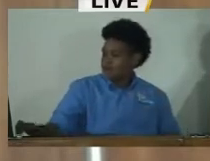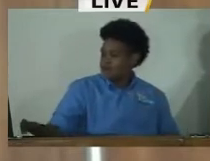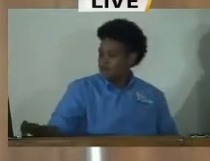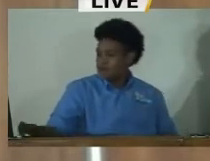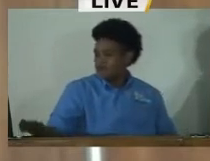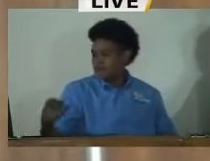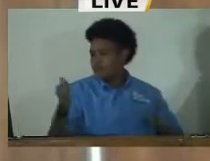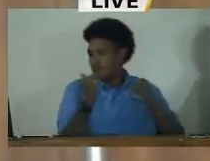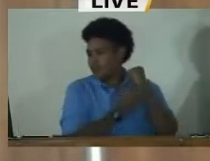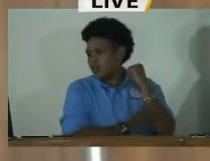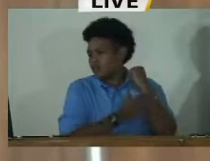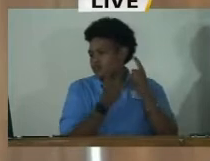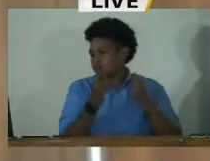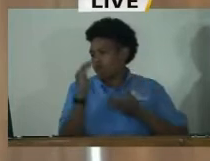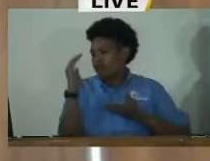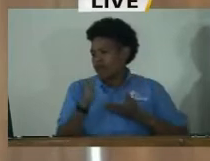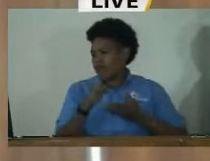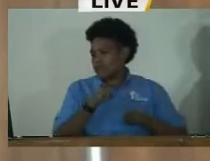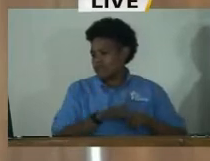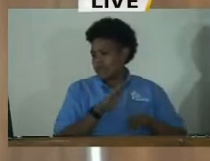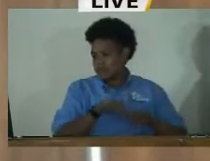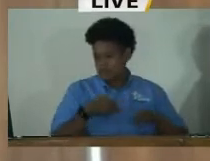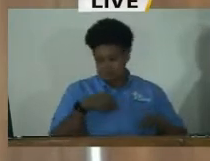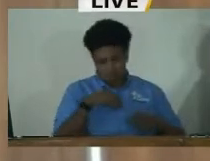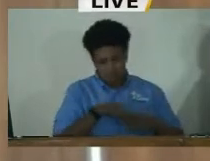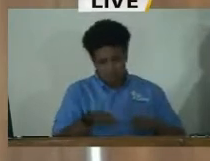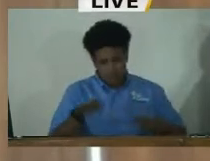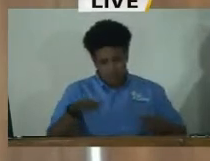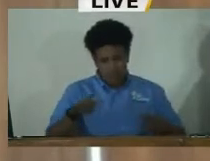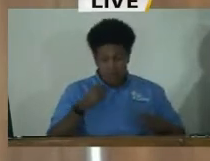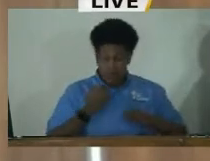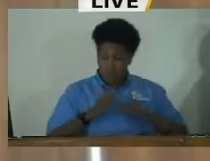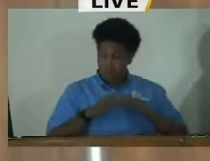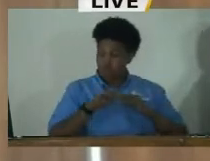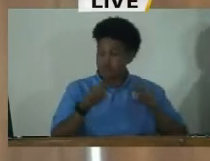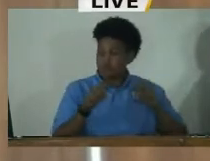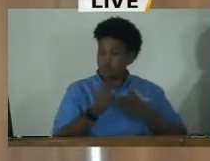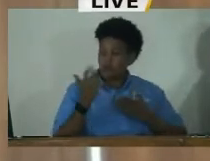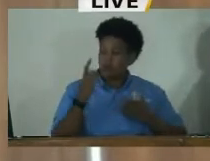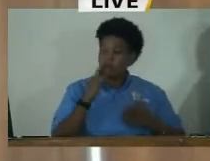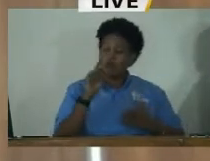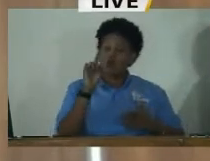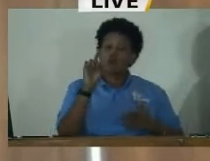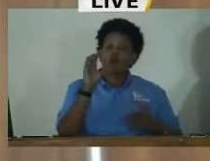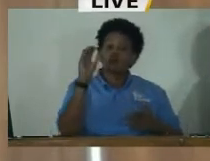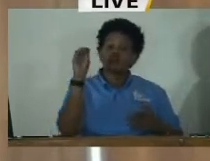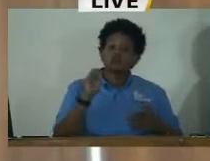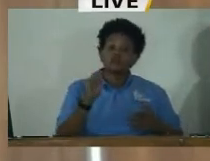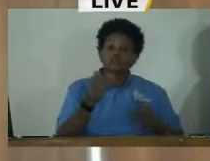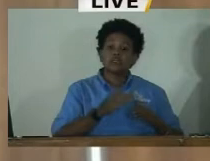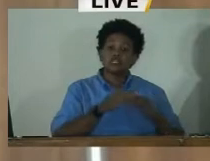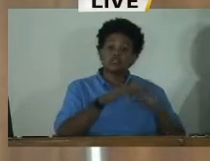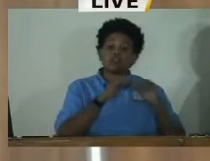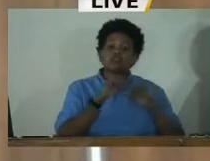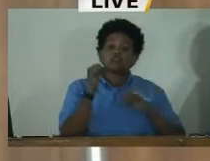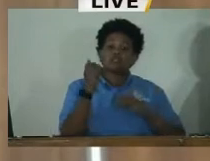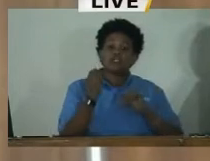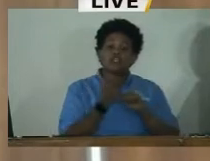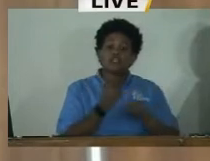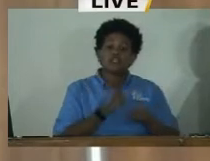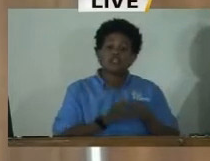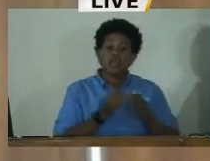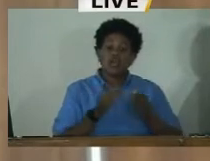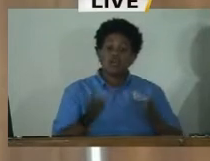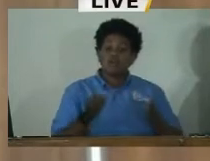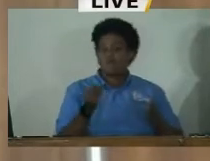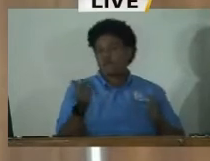in less time than I have been a member of this House. They've increased their people's wealth by 100% within a 10-year period.